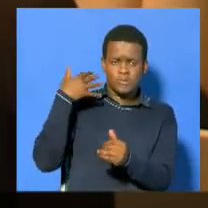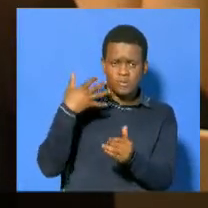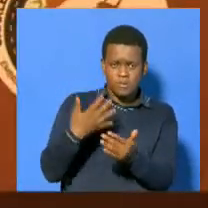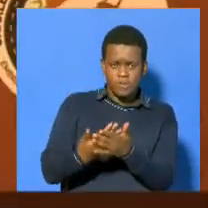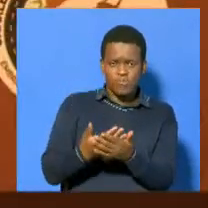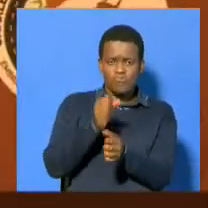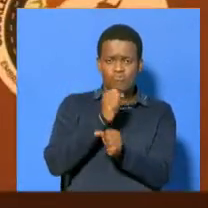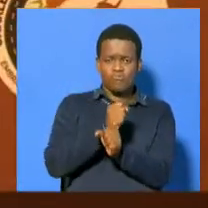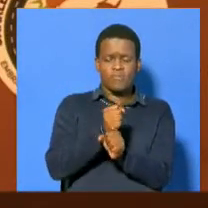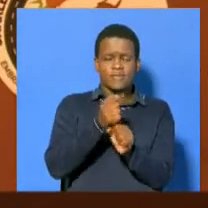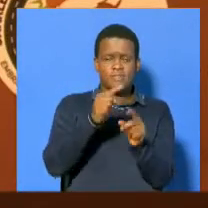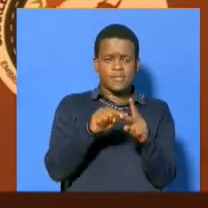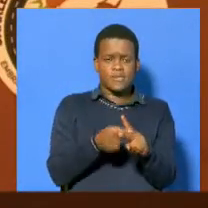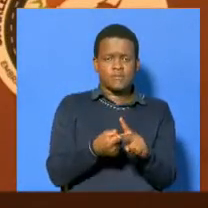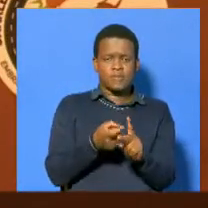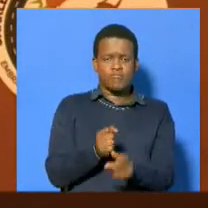drive.